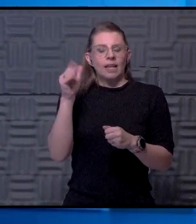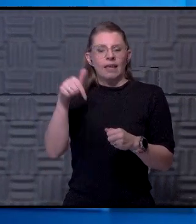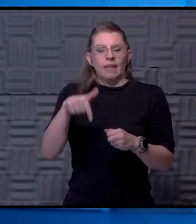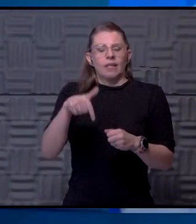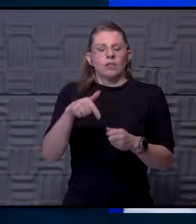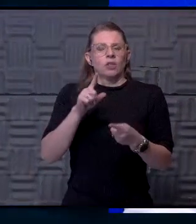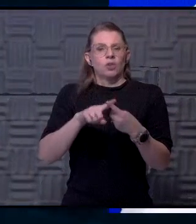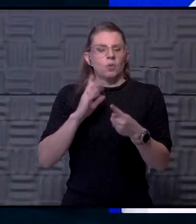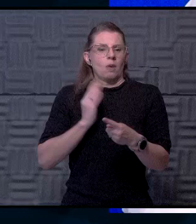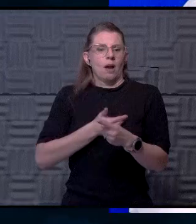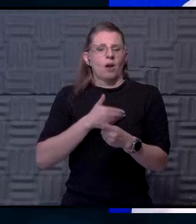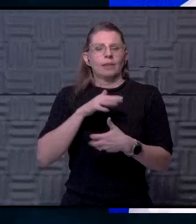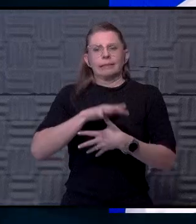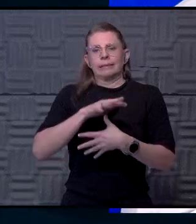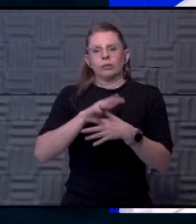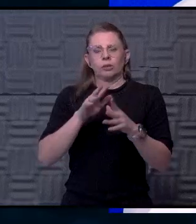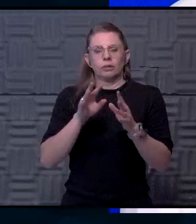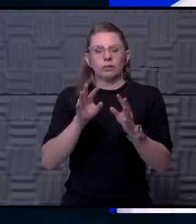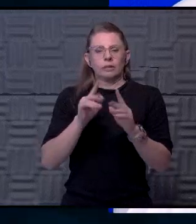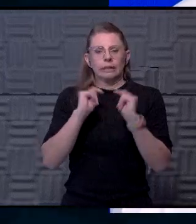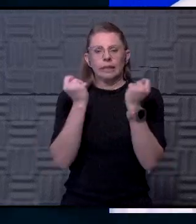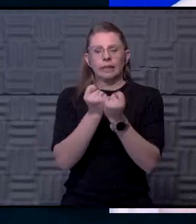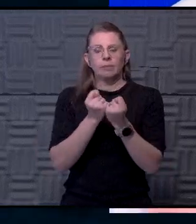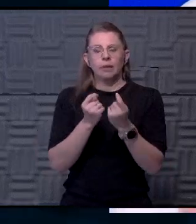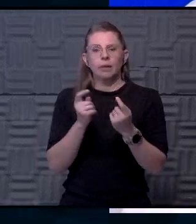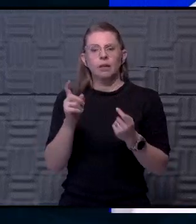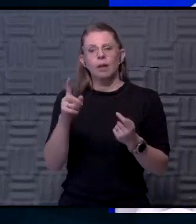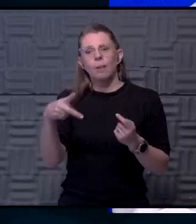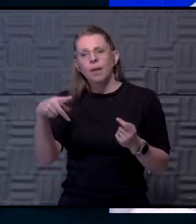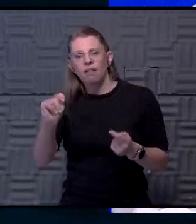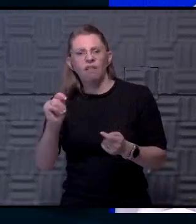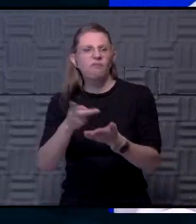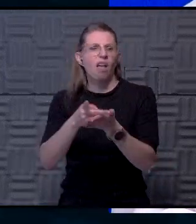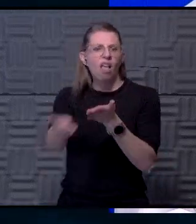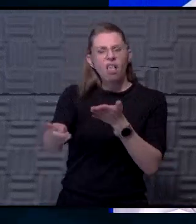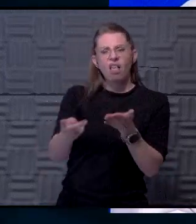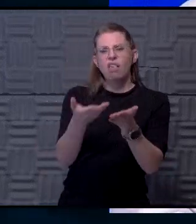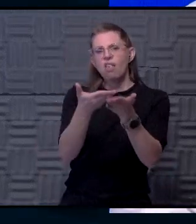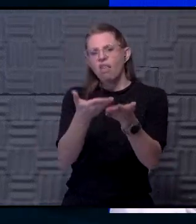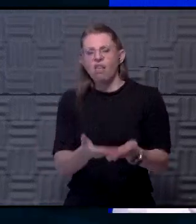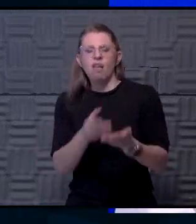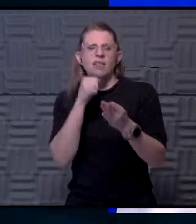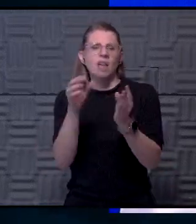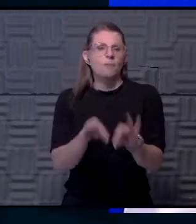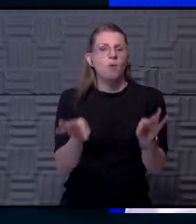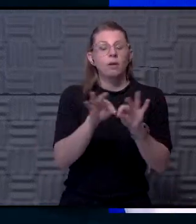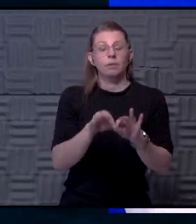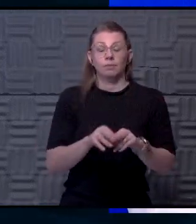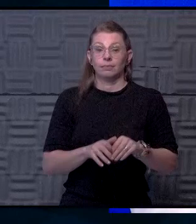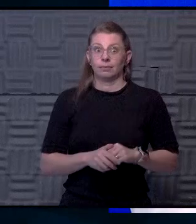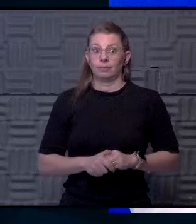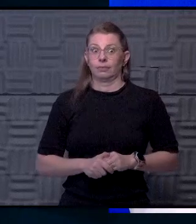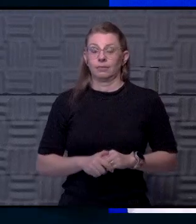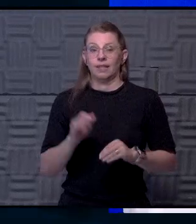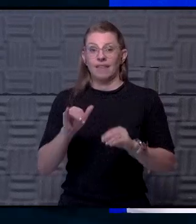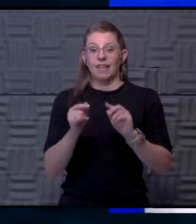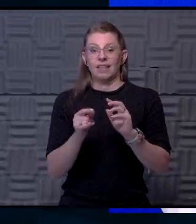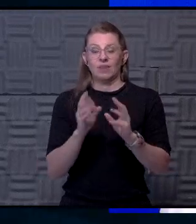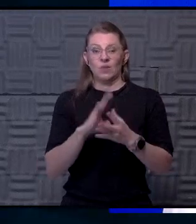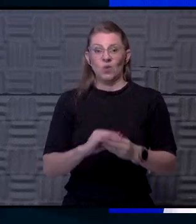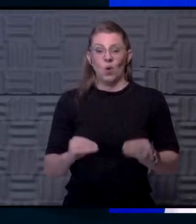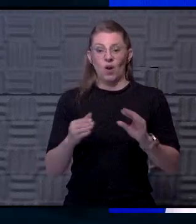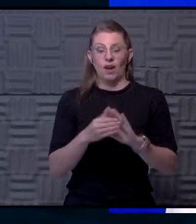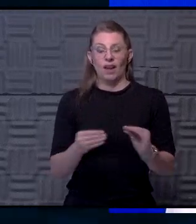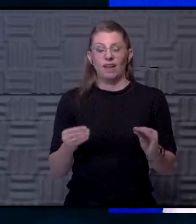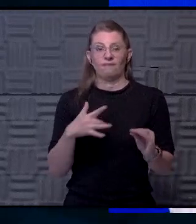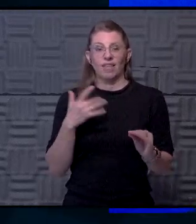and you know, there was some evidence. People were like, "Oh, proton therapy is a failure. It's not really important." Man, that story feels like it's flipped on its